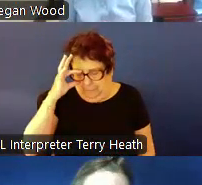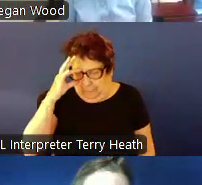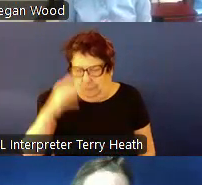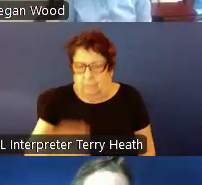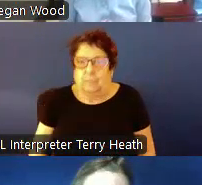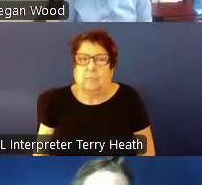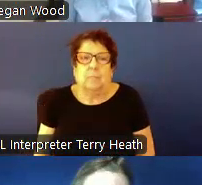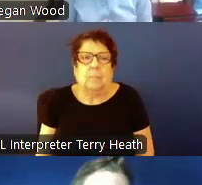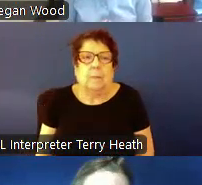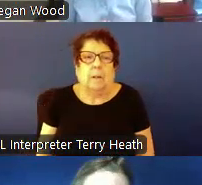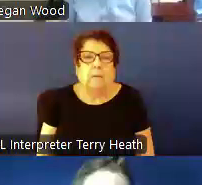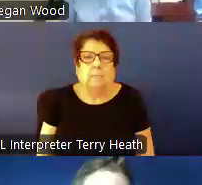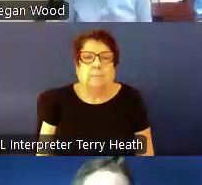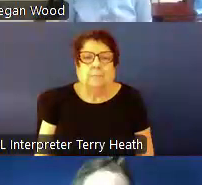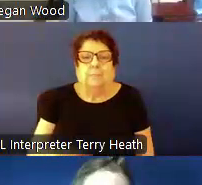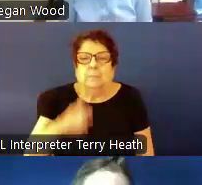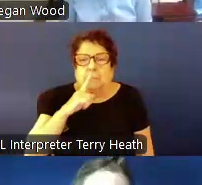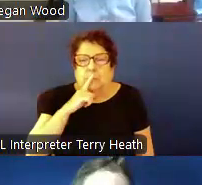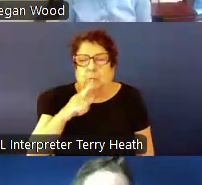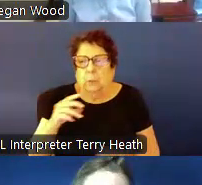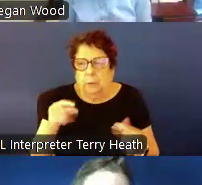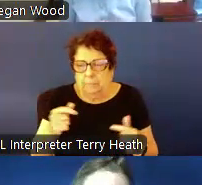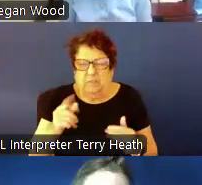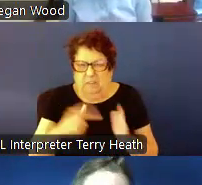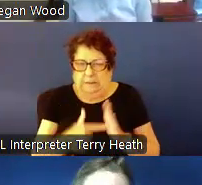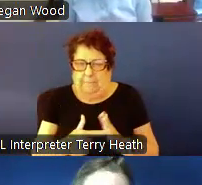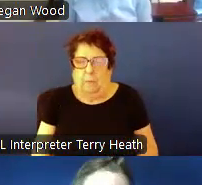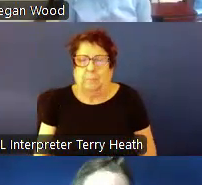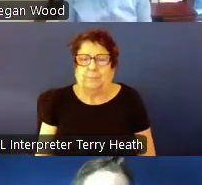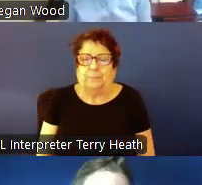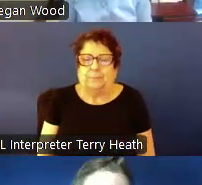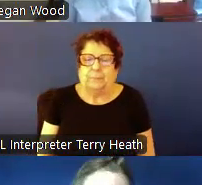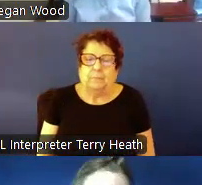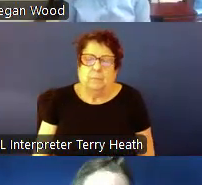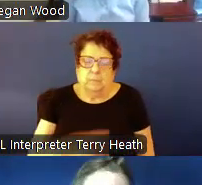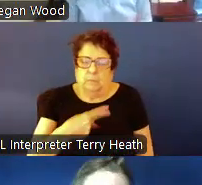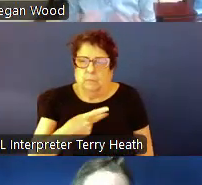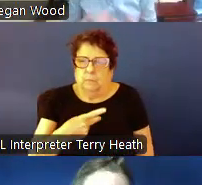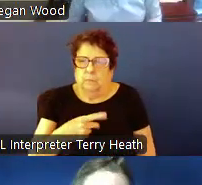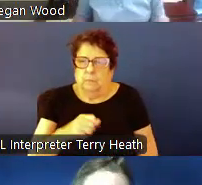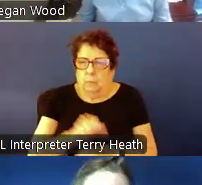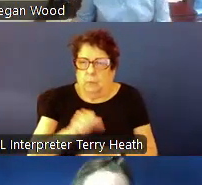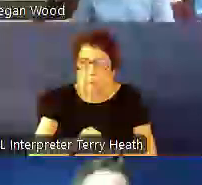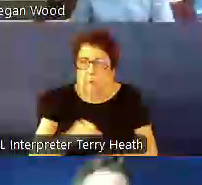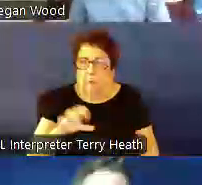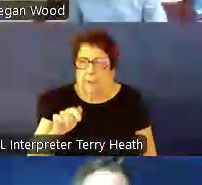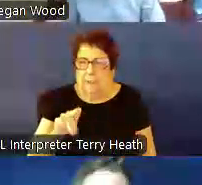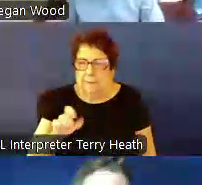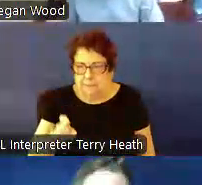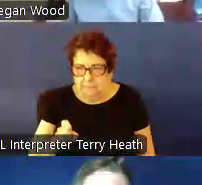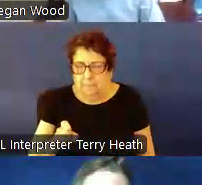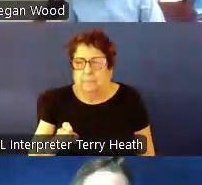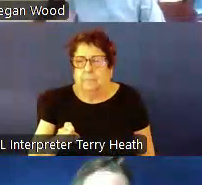And then really quickly, just to give an example of a case that we've worked on together and also with Katie, the senior